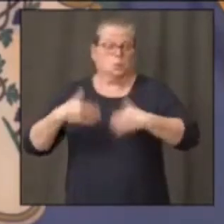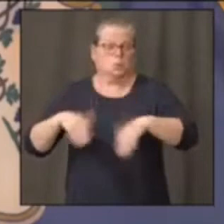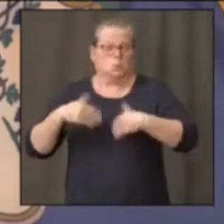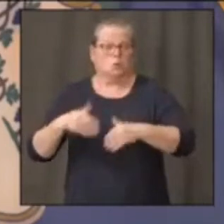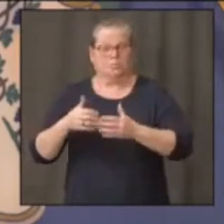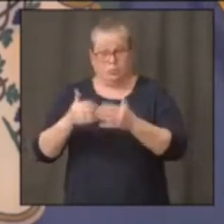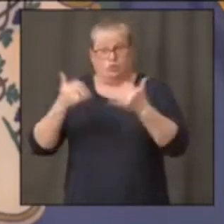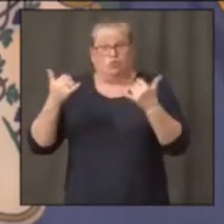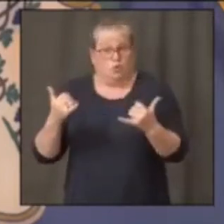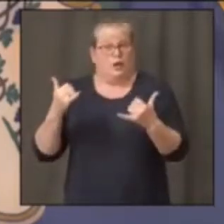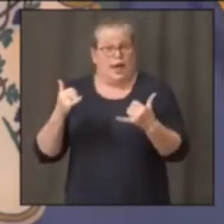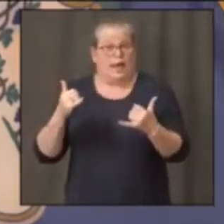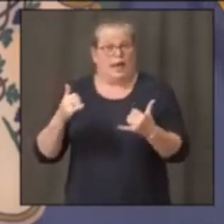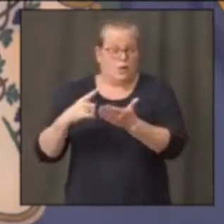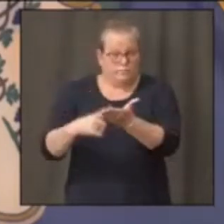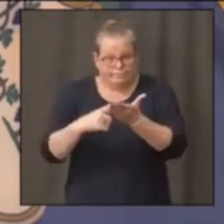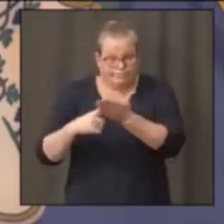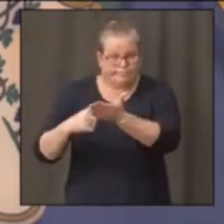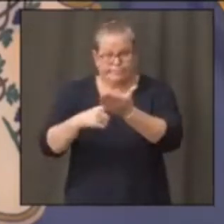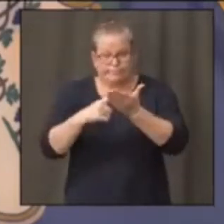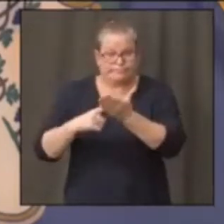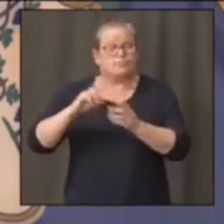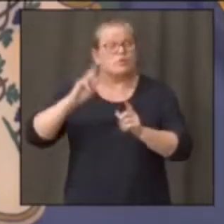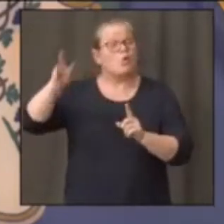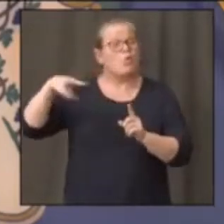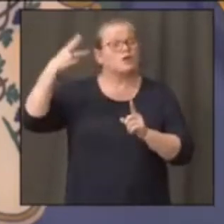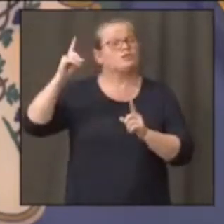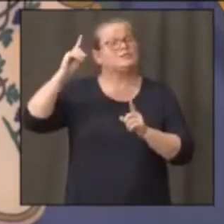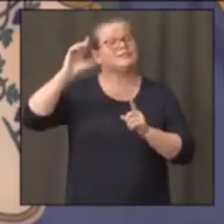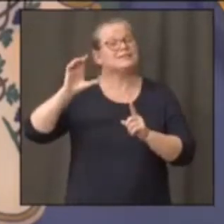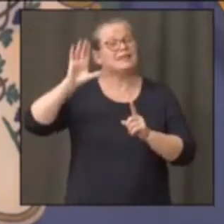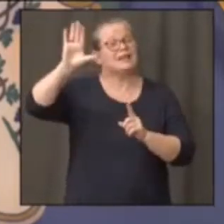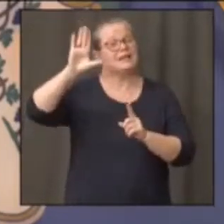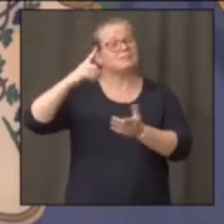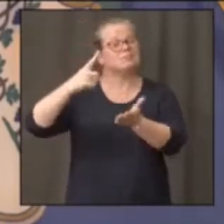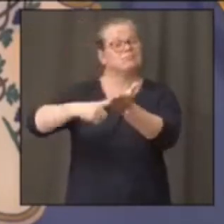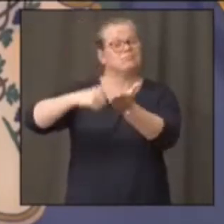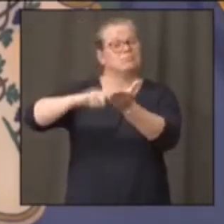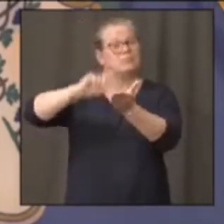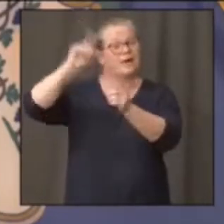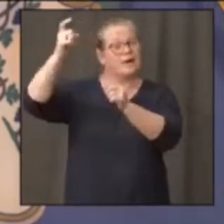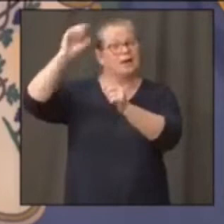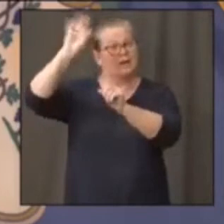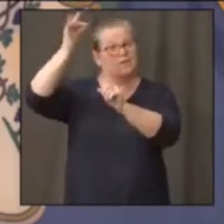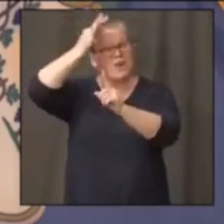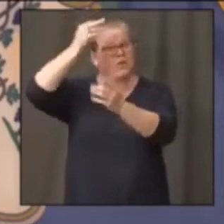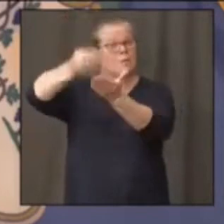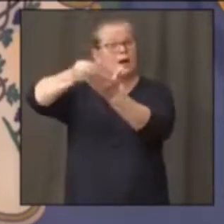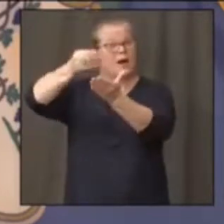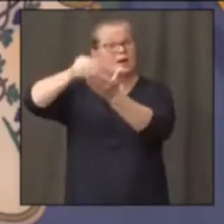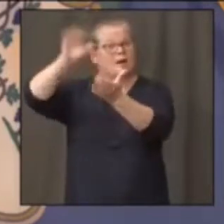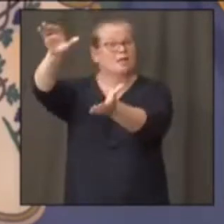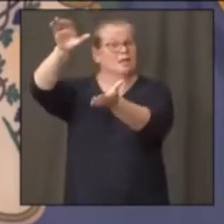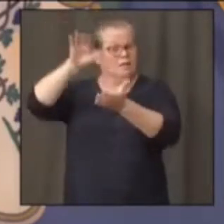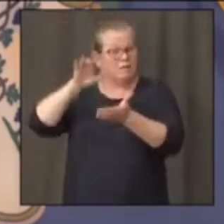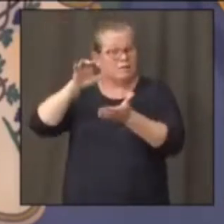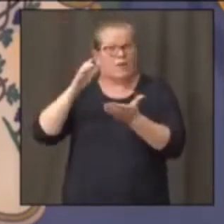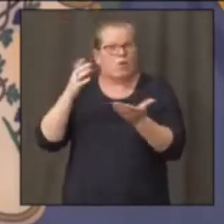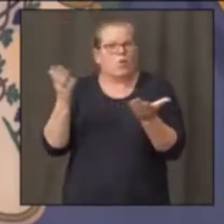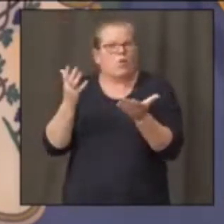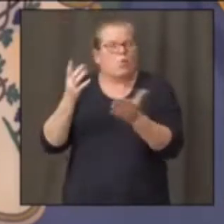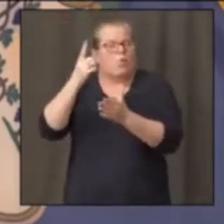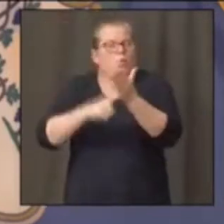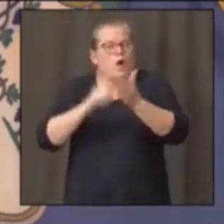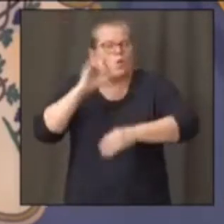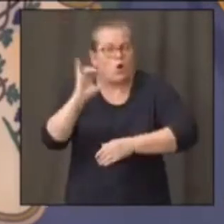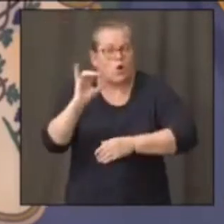the next supplemental coming out of Washington is going to be. And high on that list was rent support. Because people won't, just